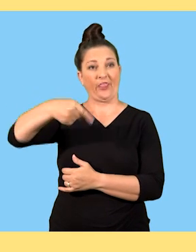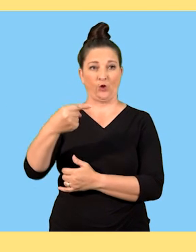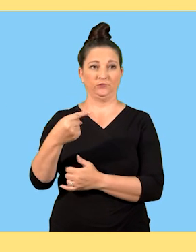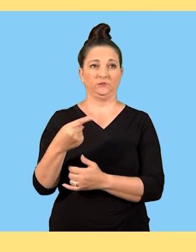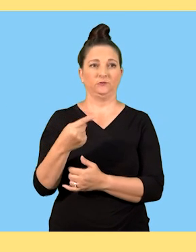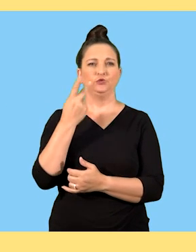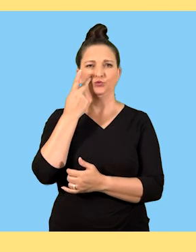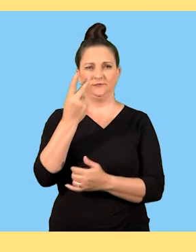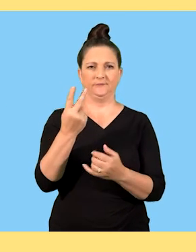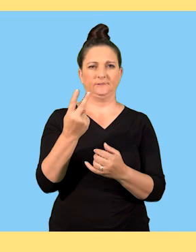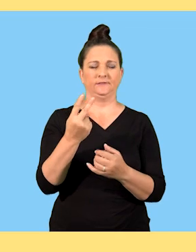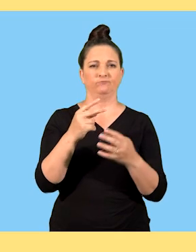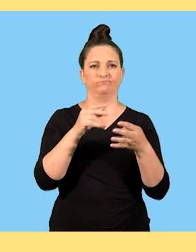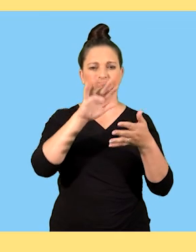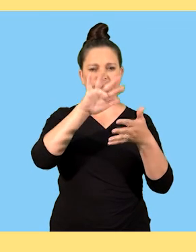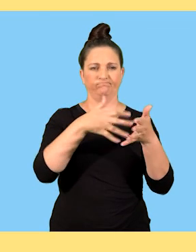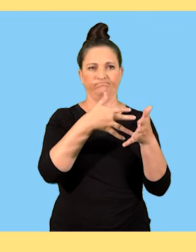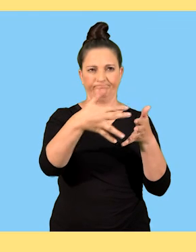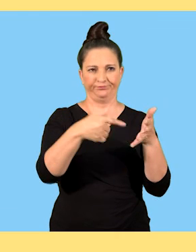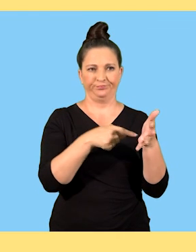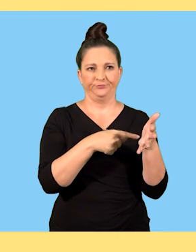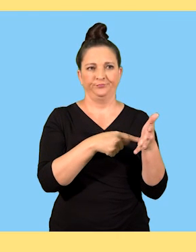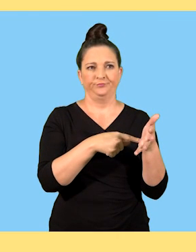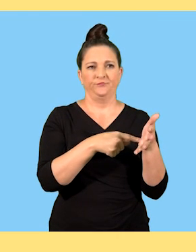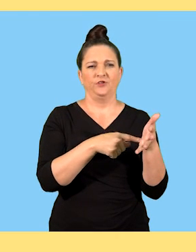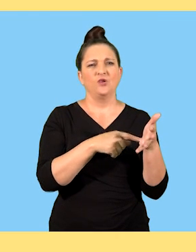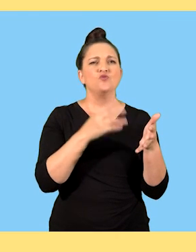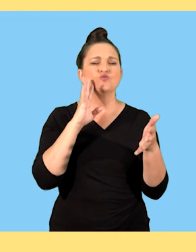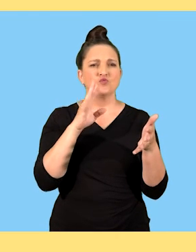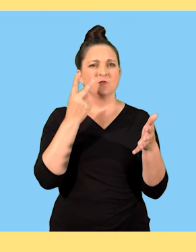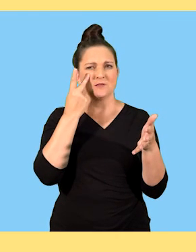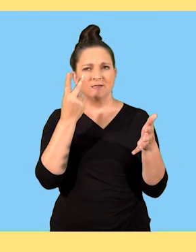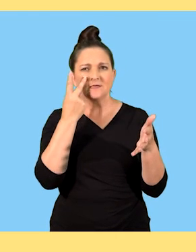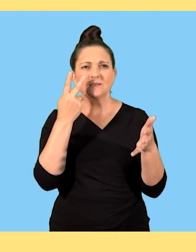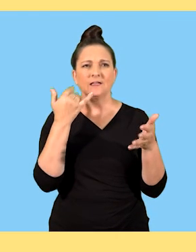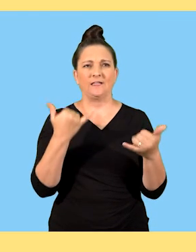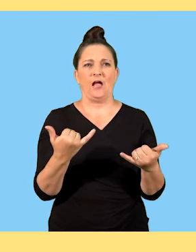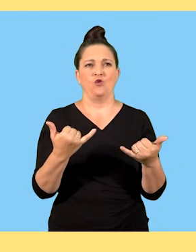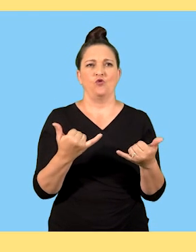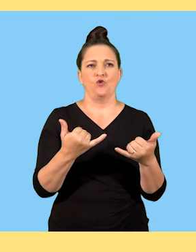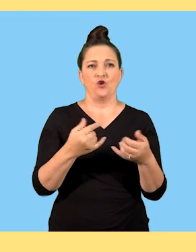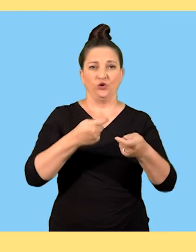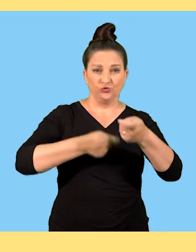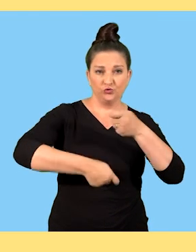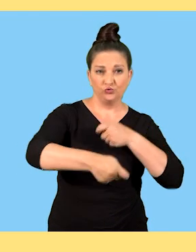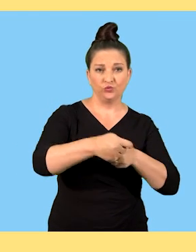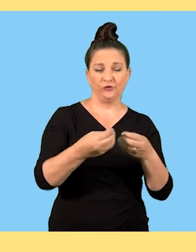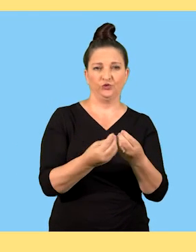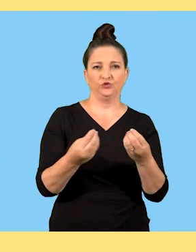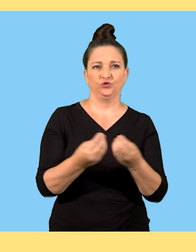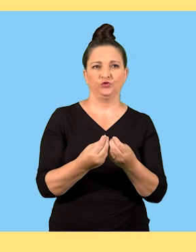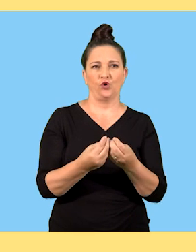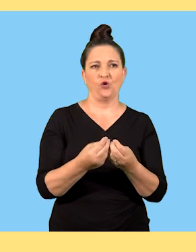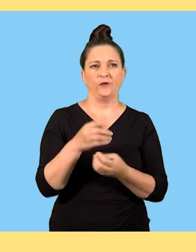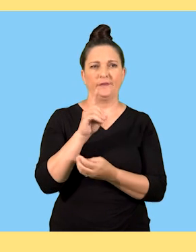87,000 on hand. When we have this, we would therefore calculate trading stock deficit. And in this case,